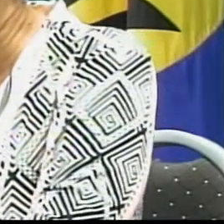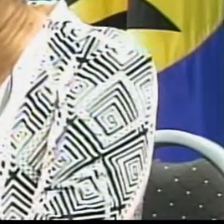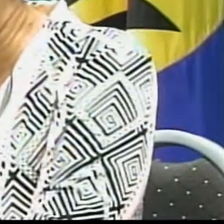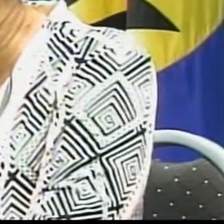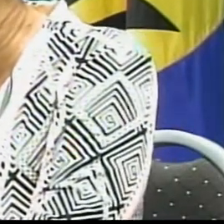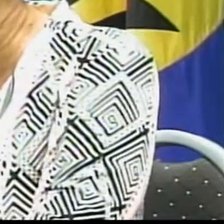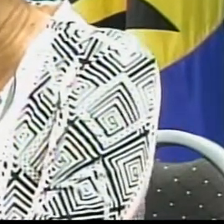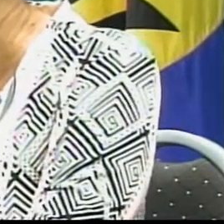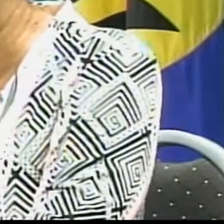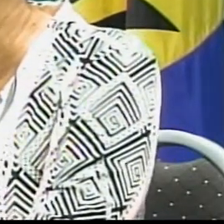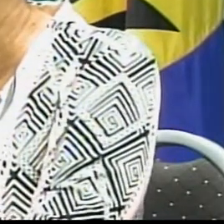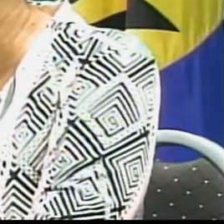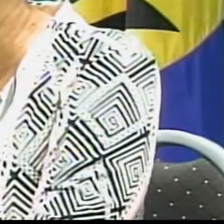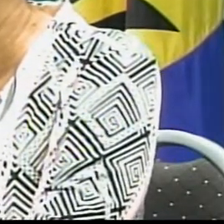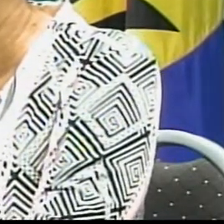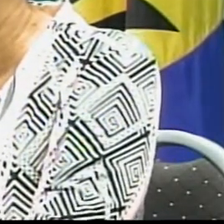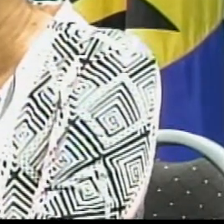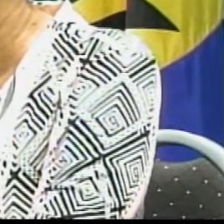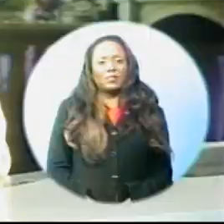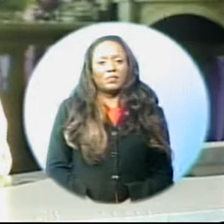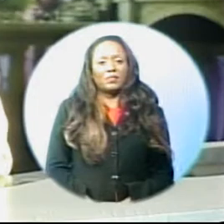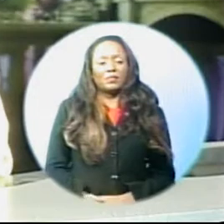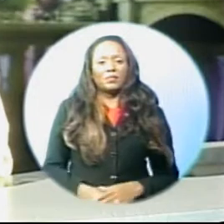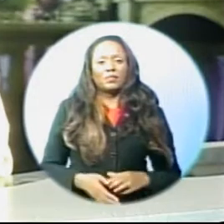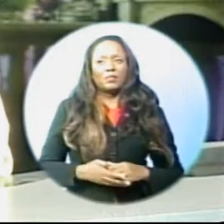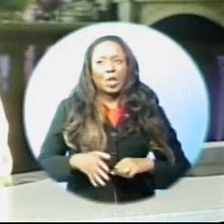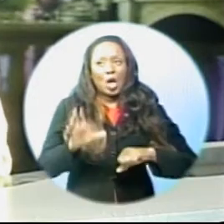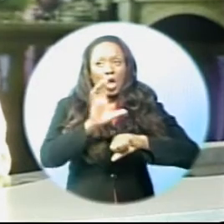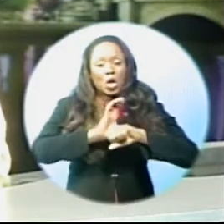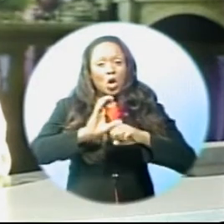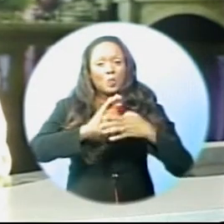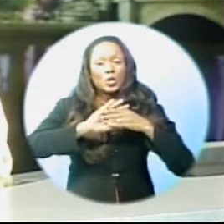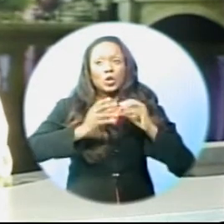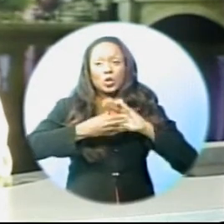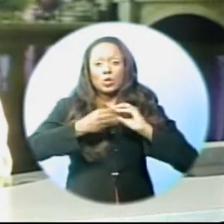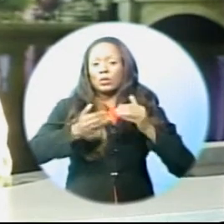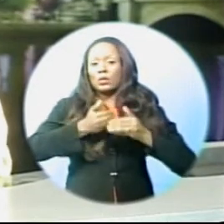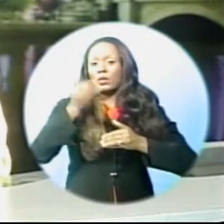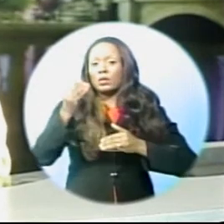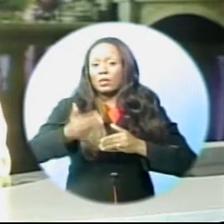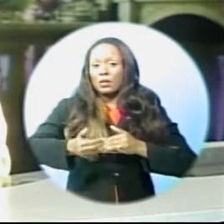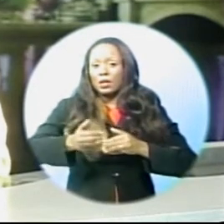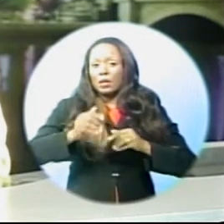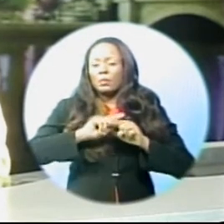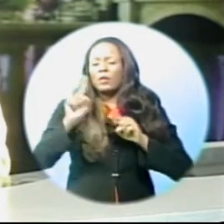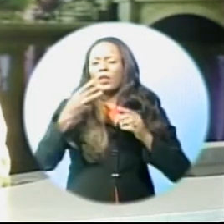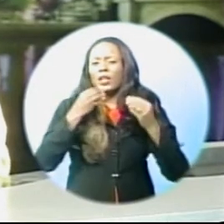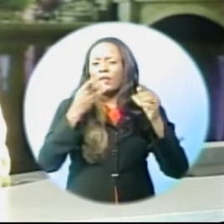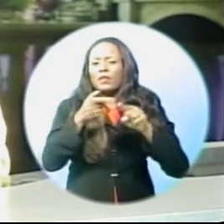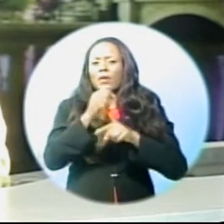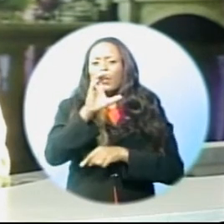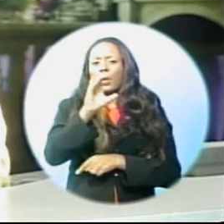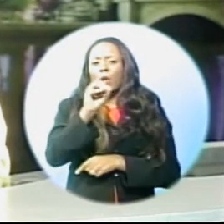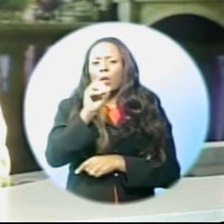to successful business outcomes. Still to come, a look at some of the stories making headlines